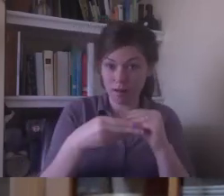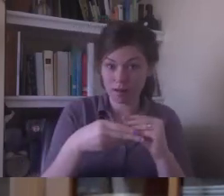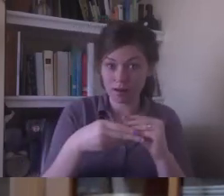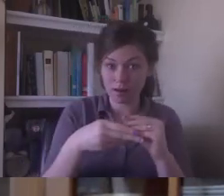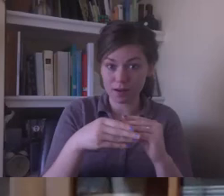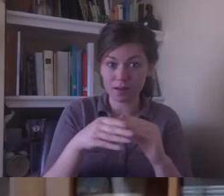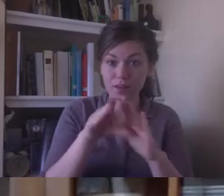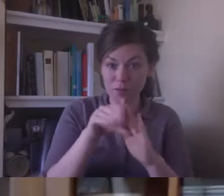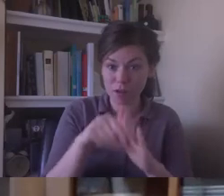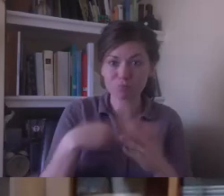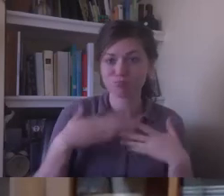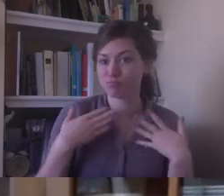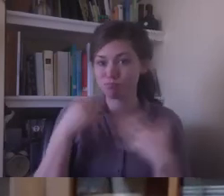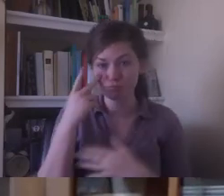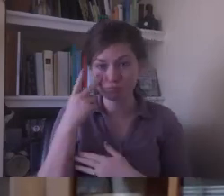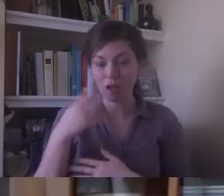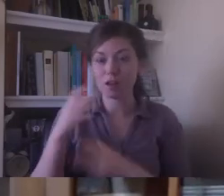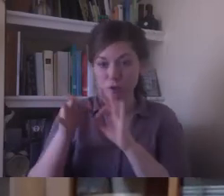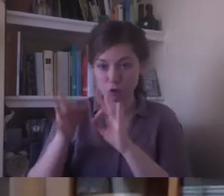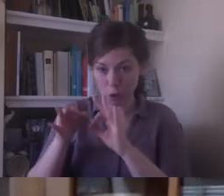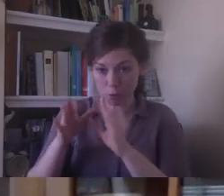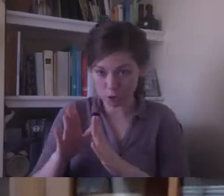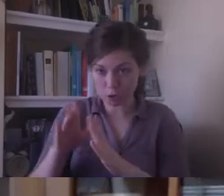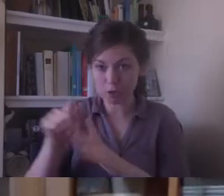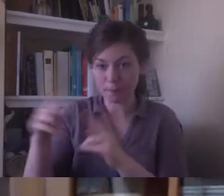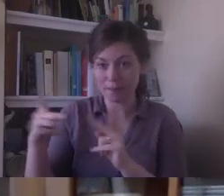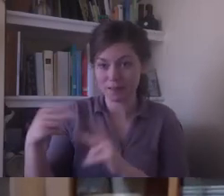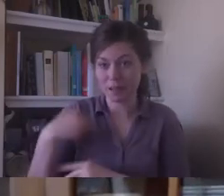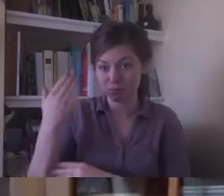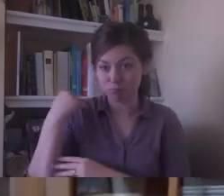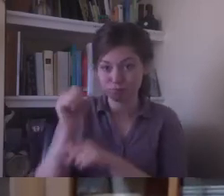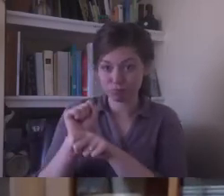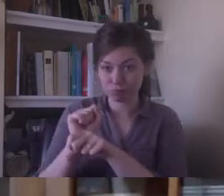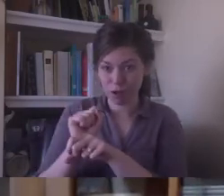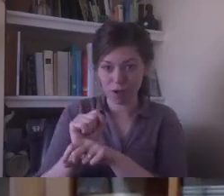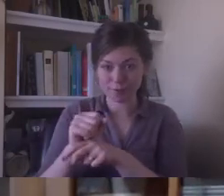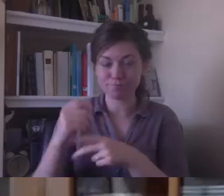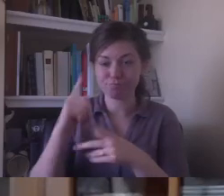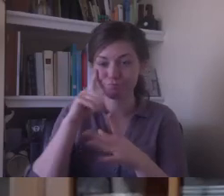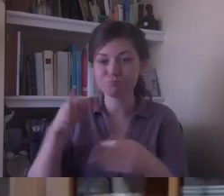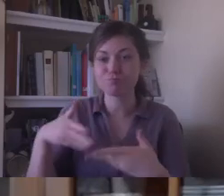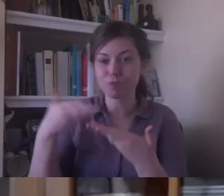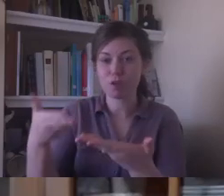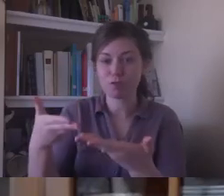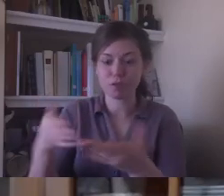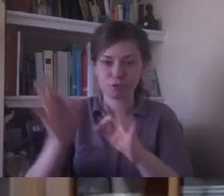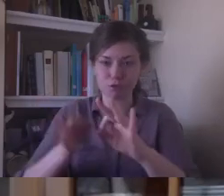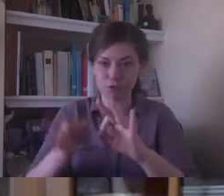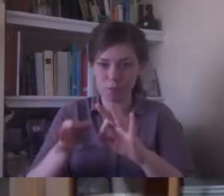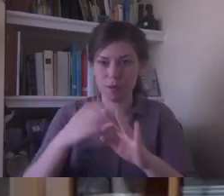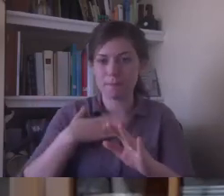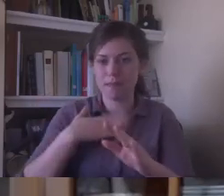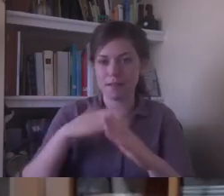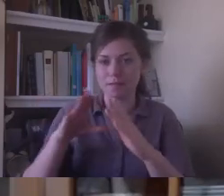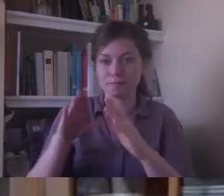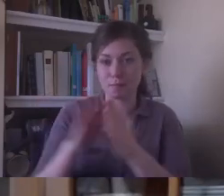has donated her time to interpret them and add it to my videos. So I'll share a link at the end of where you can see the